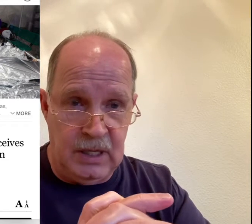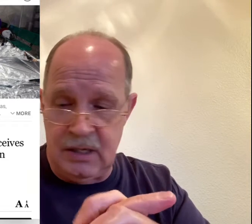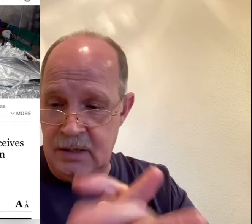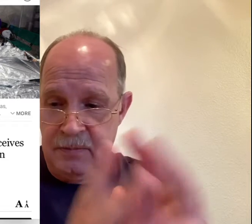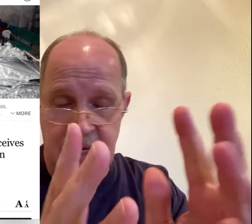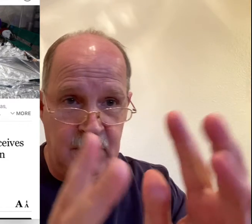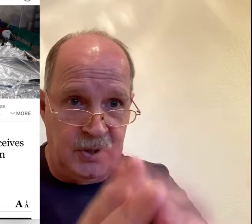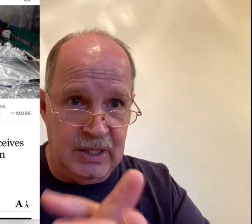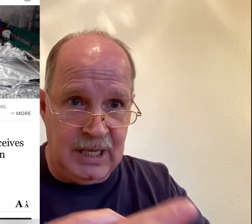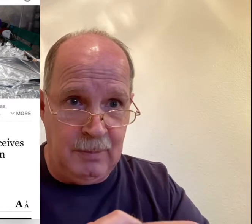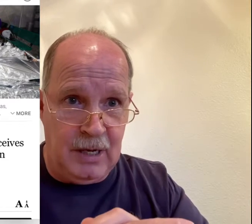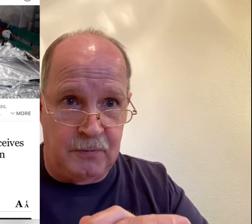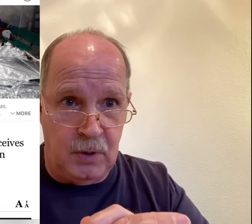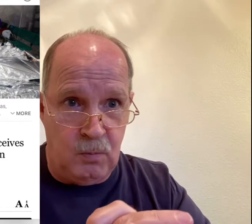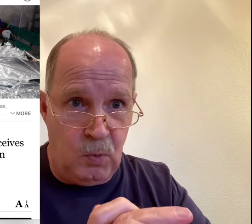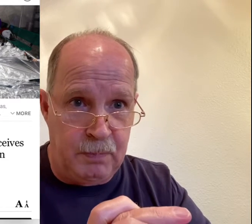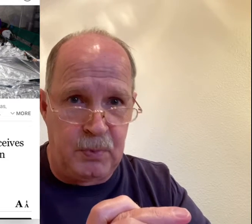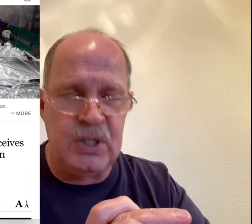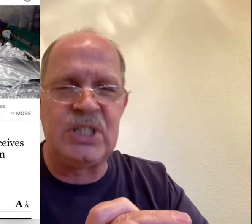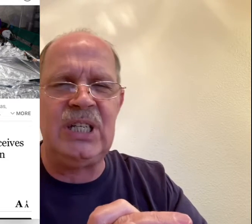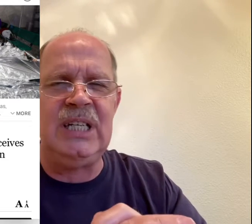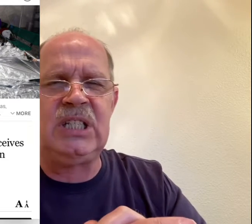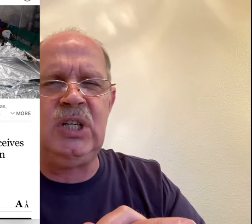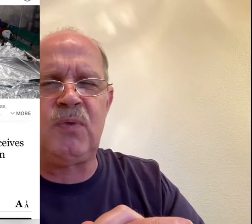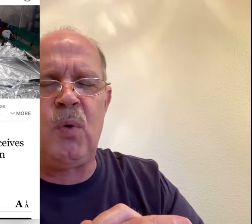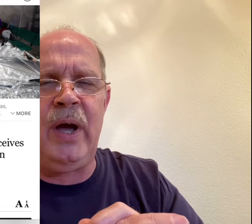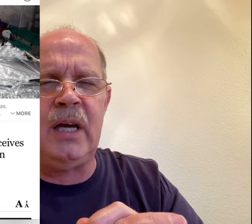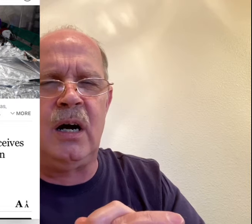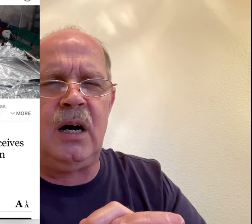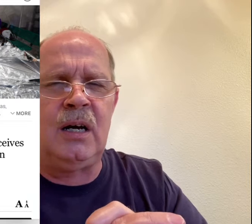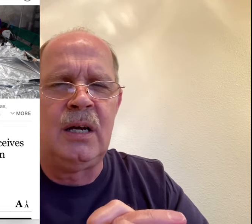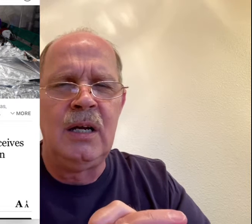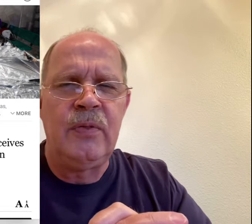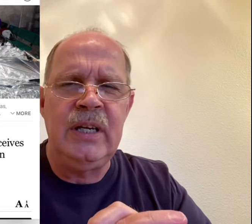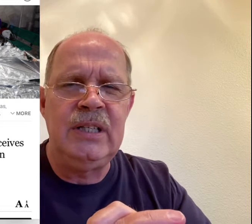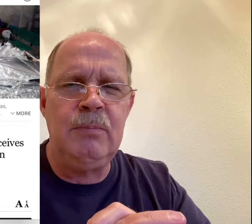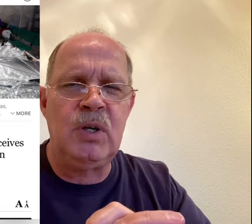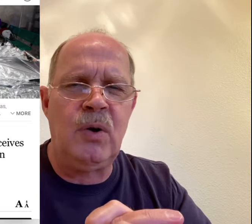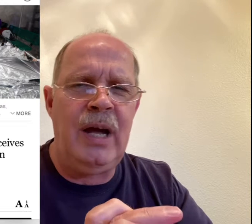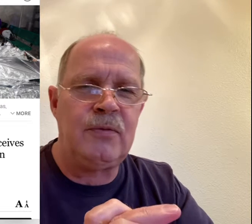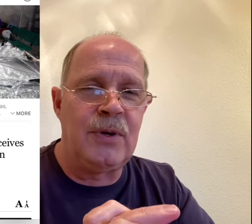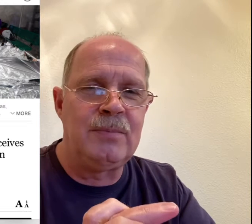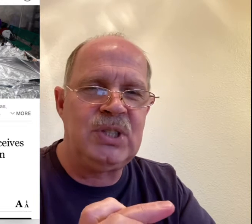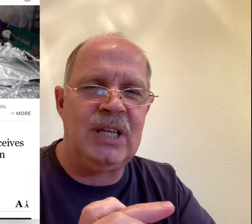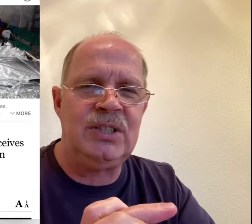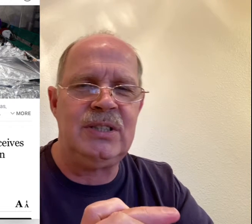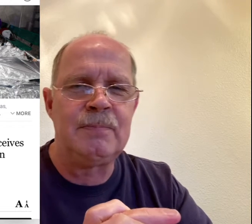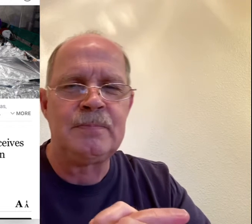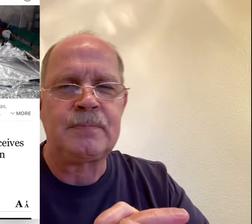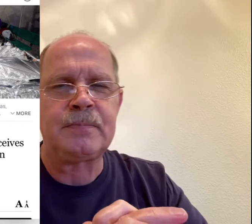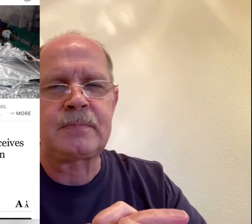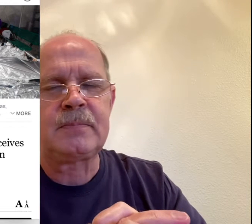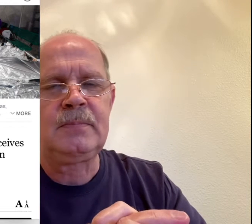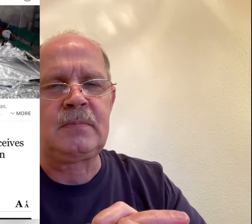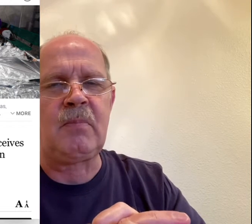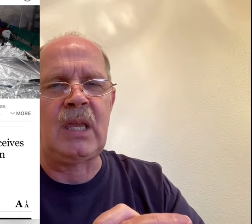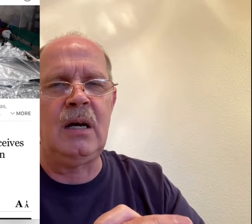and everything came out from Representative Cuellar, the Democrat from Texas.